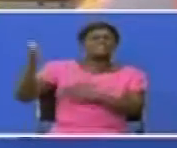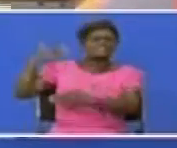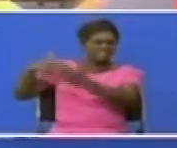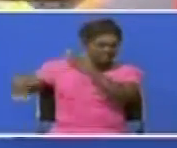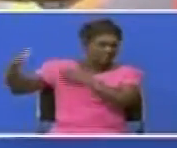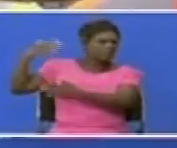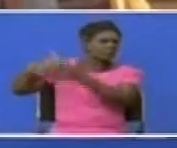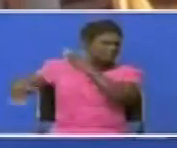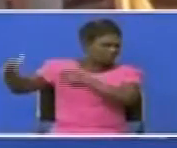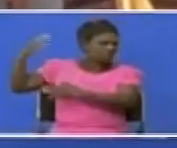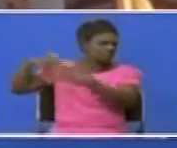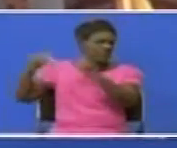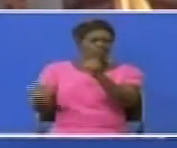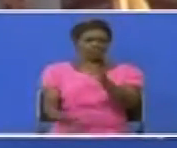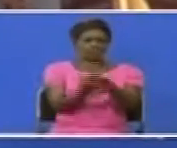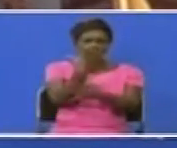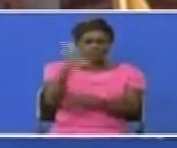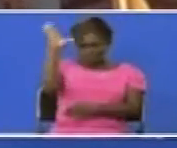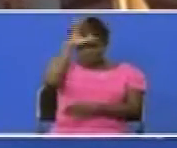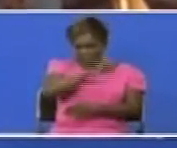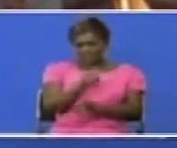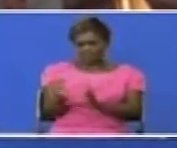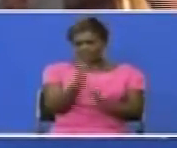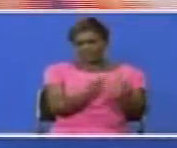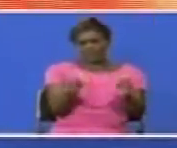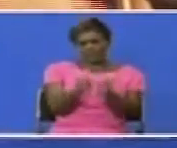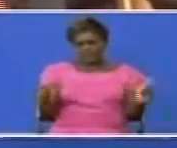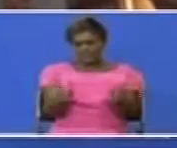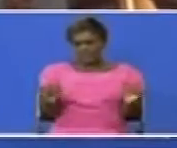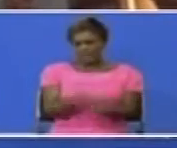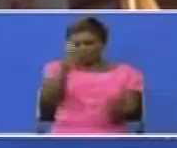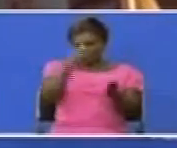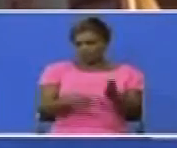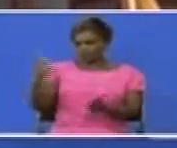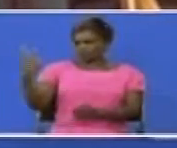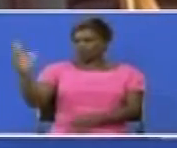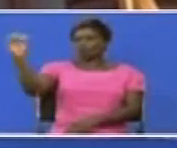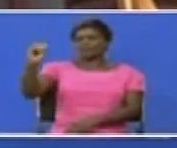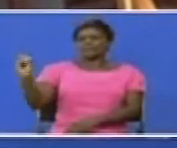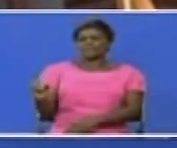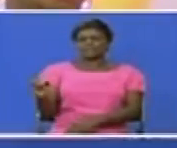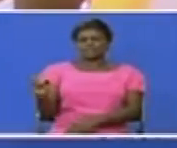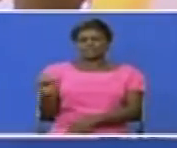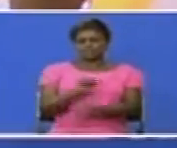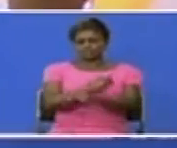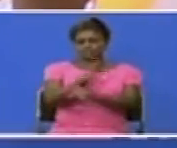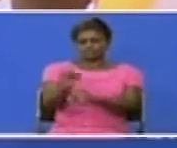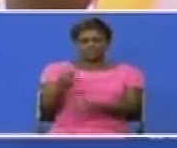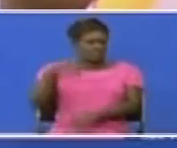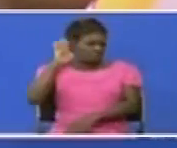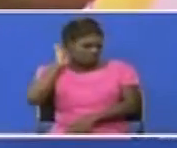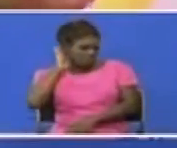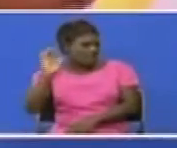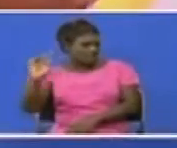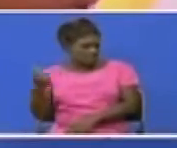enacted during the wartime. Lack of proper strategies has resulted to only 4% of the country being mapped. You know, because we are told Kenya